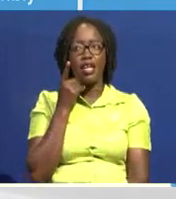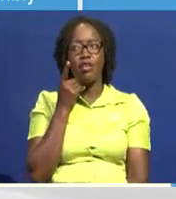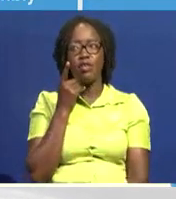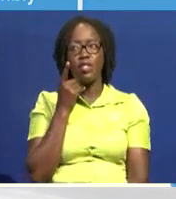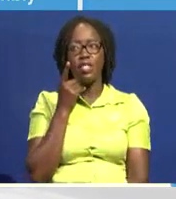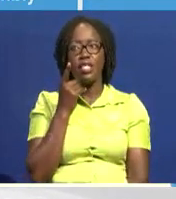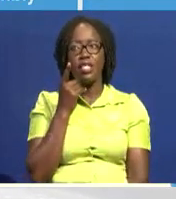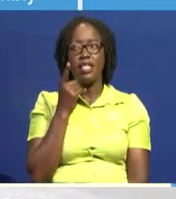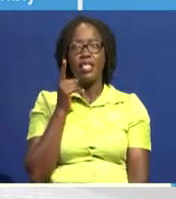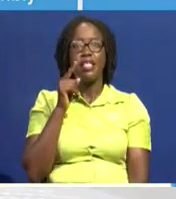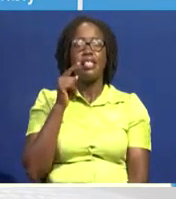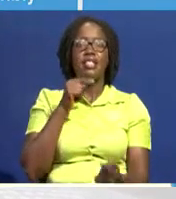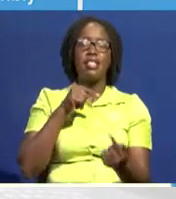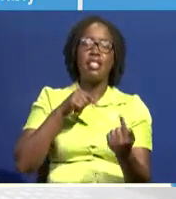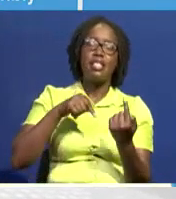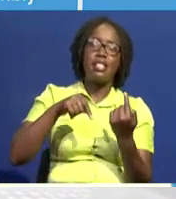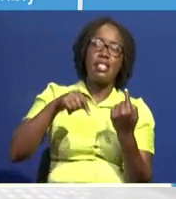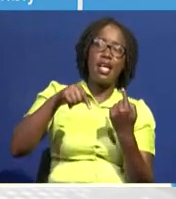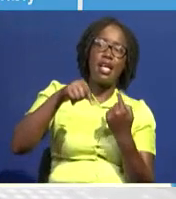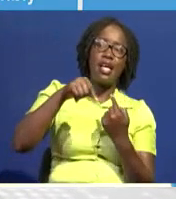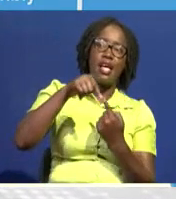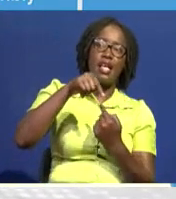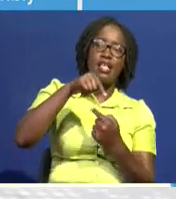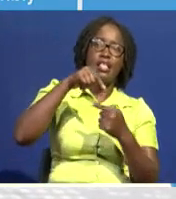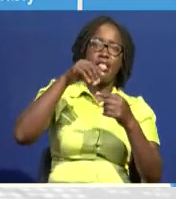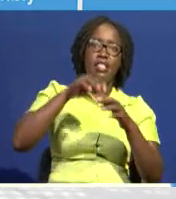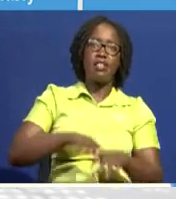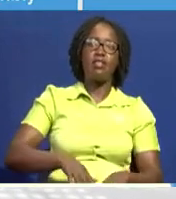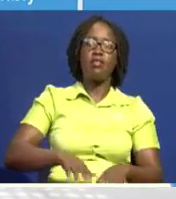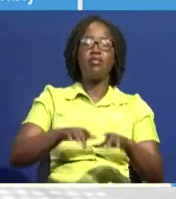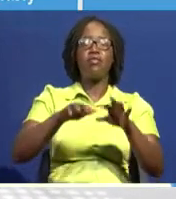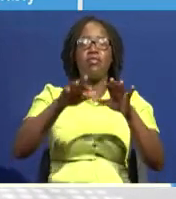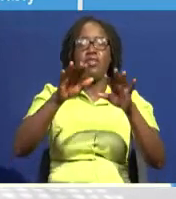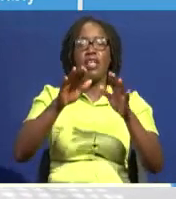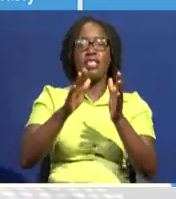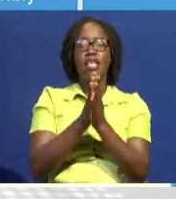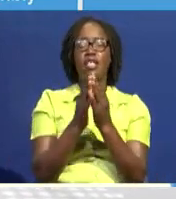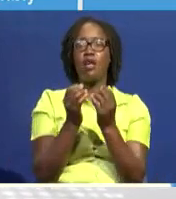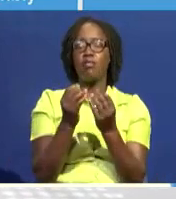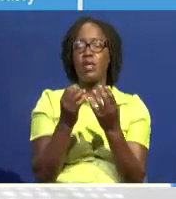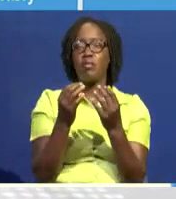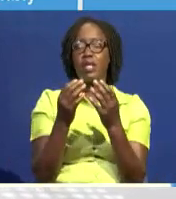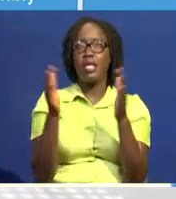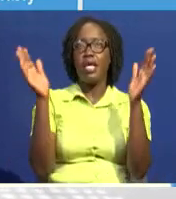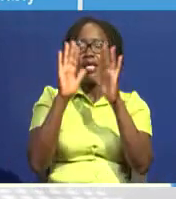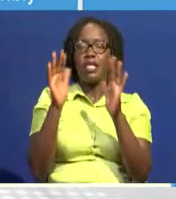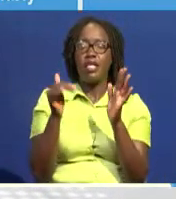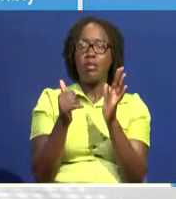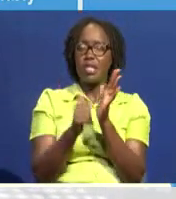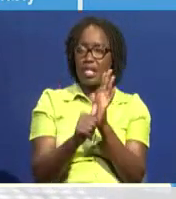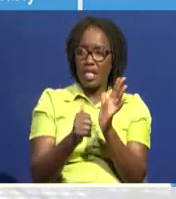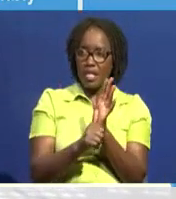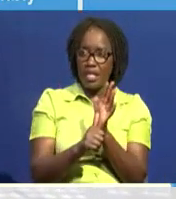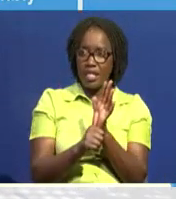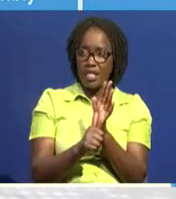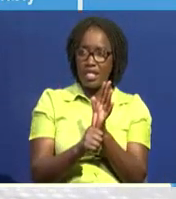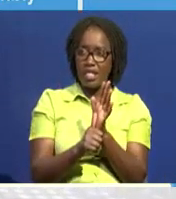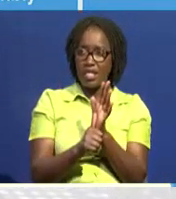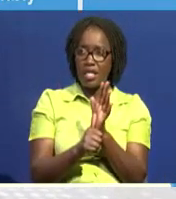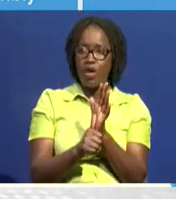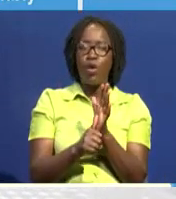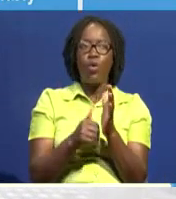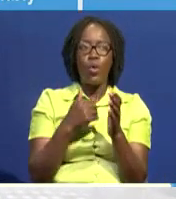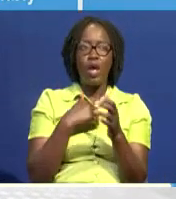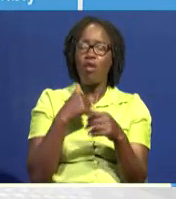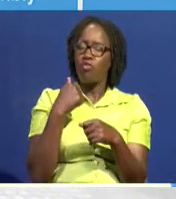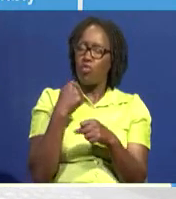the cyclic floods, and a number of climate crises that we really have to tighten up